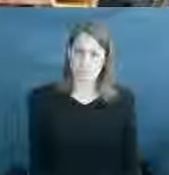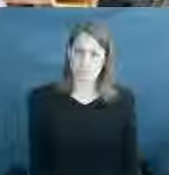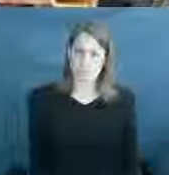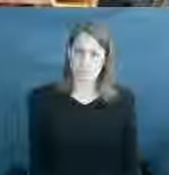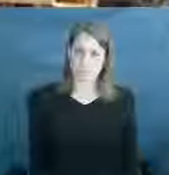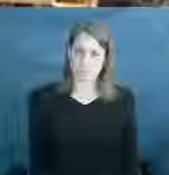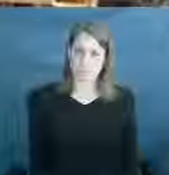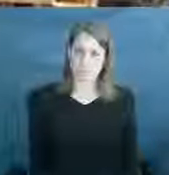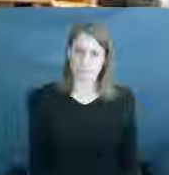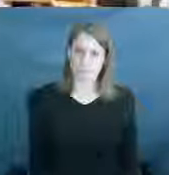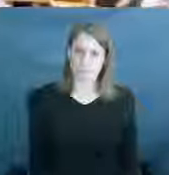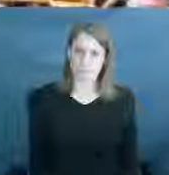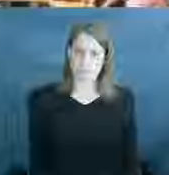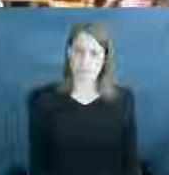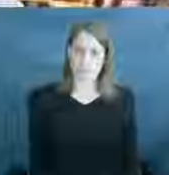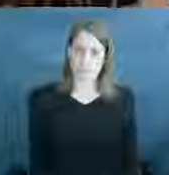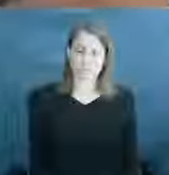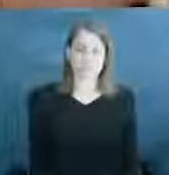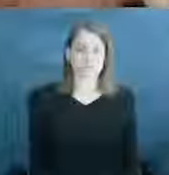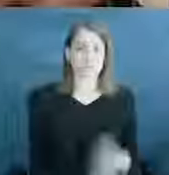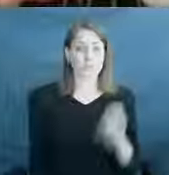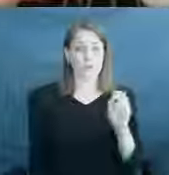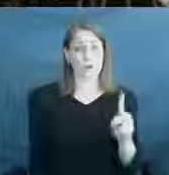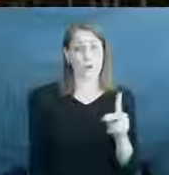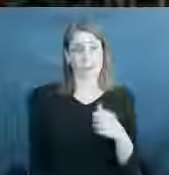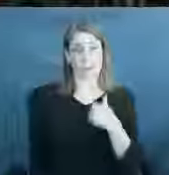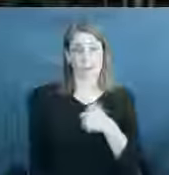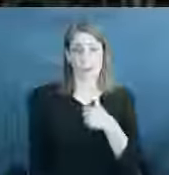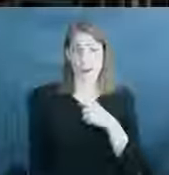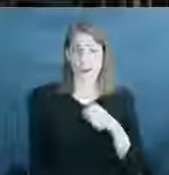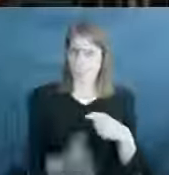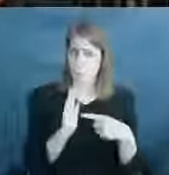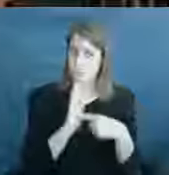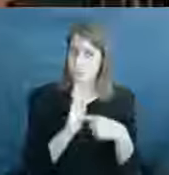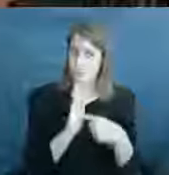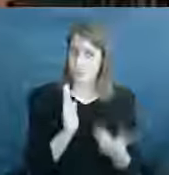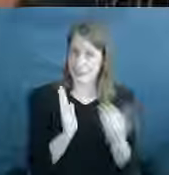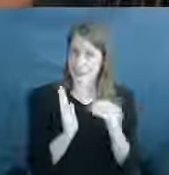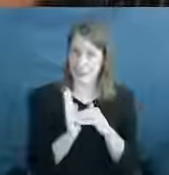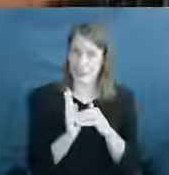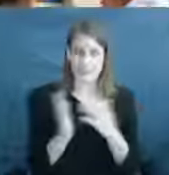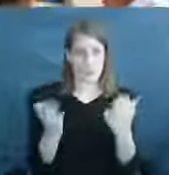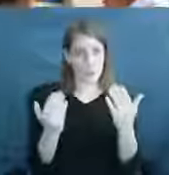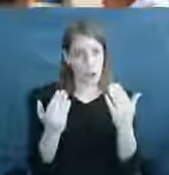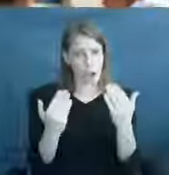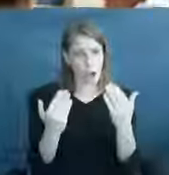There's no one left. Right, yes, that's good. What's wrong with that?